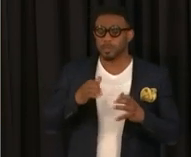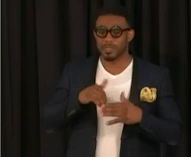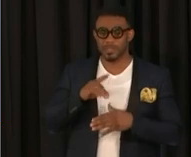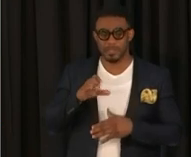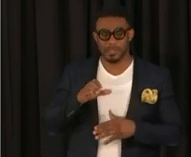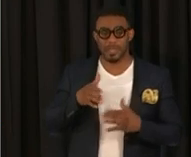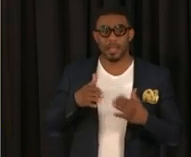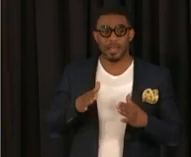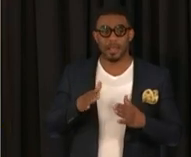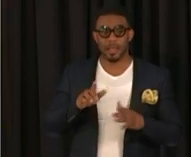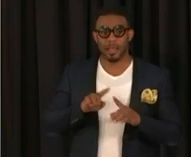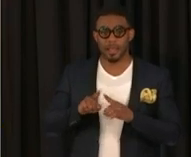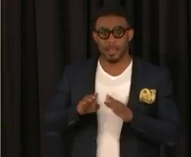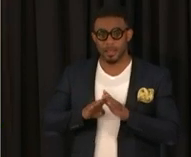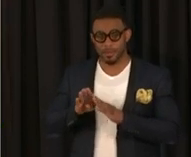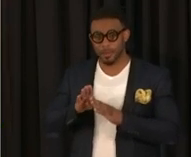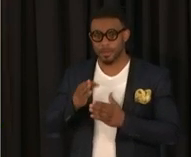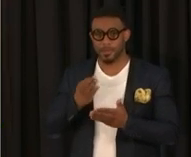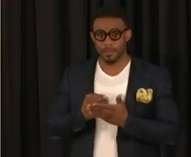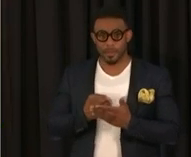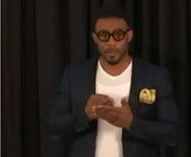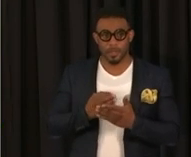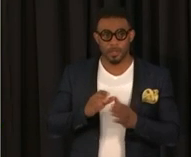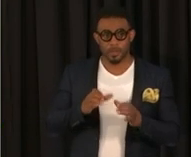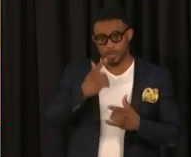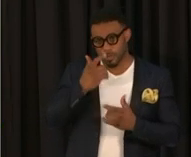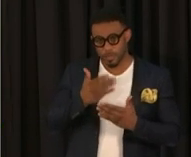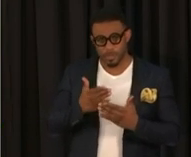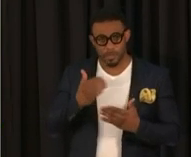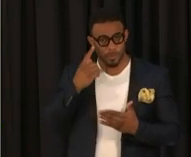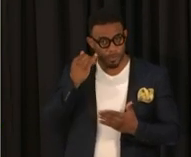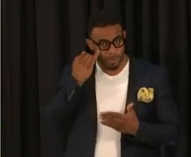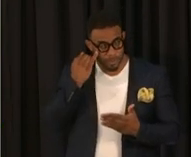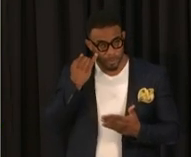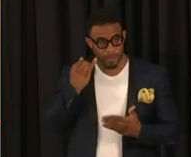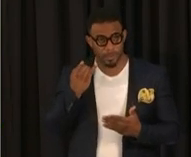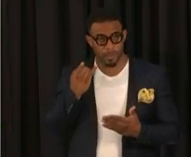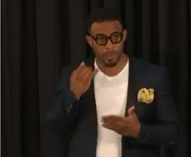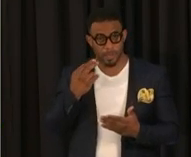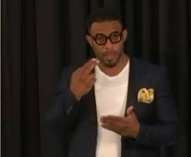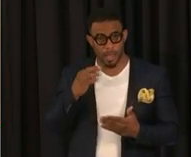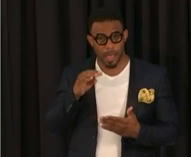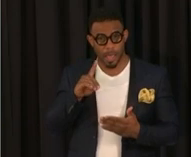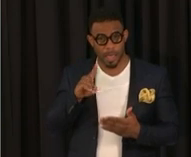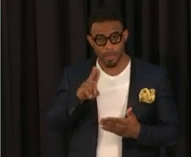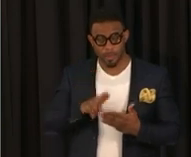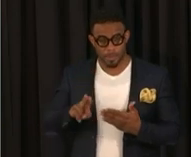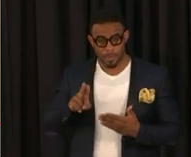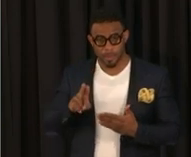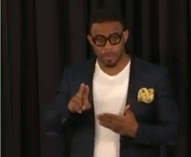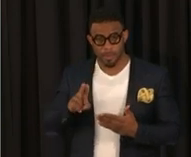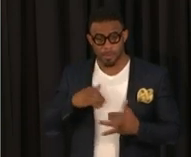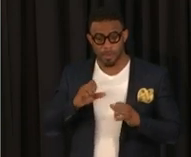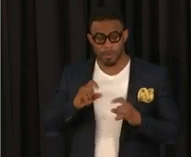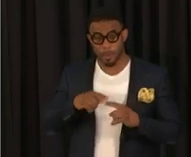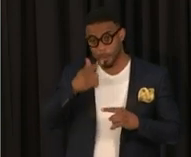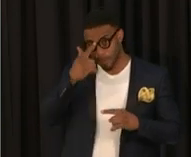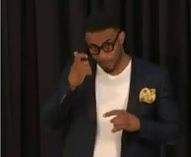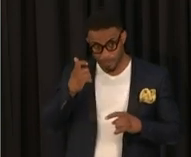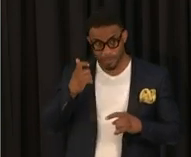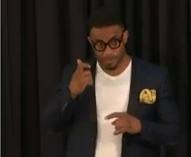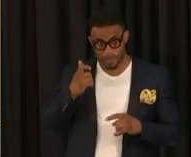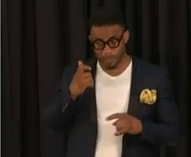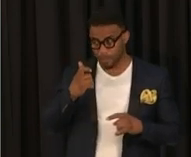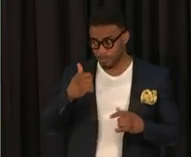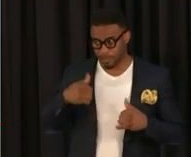much in D.C. that allows, as a developer and a financier, to do interesting things. So, for example, at Howard University, we're able, because